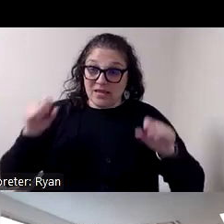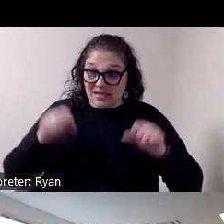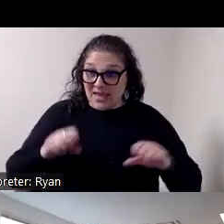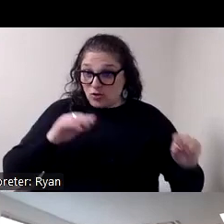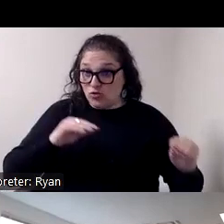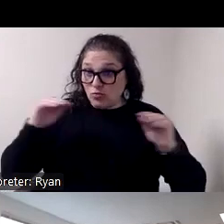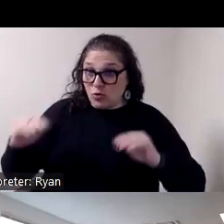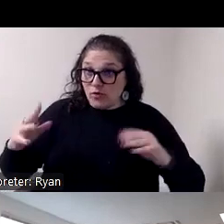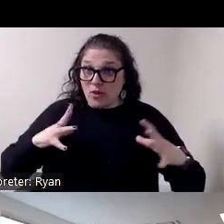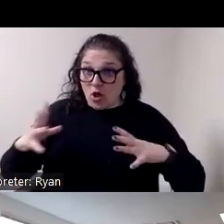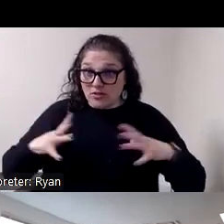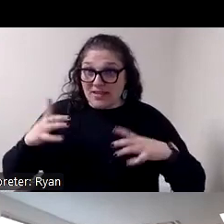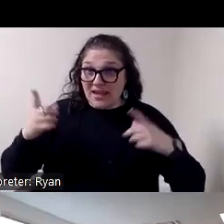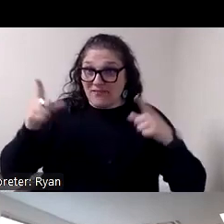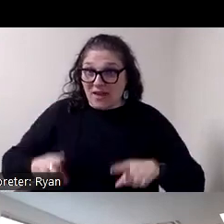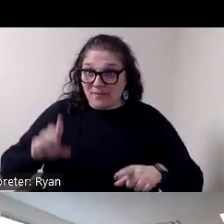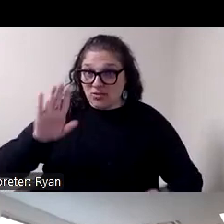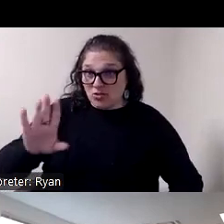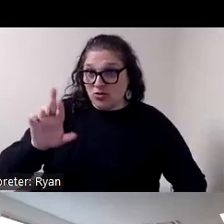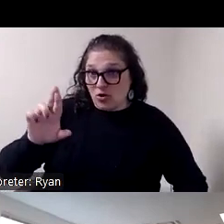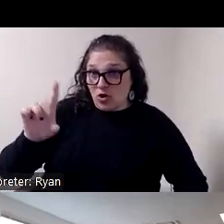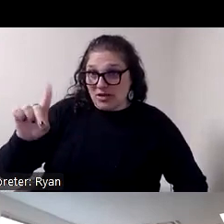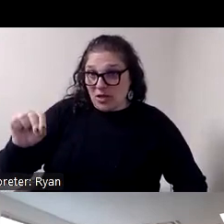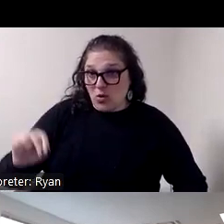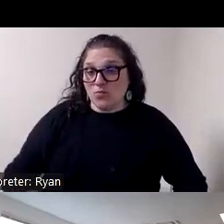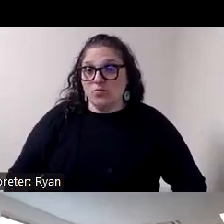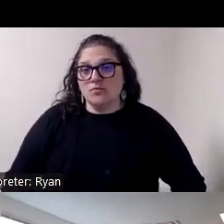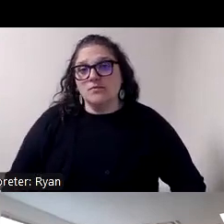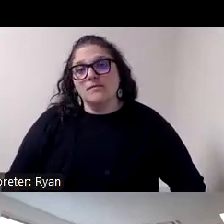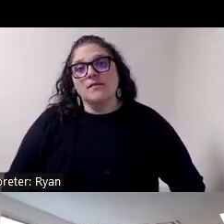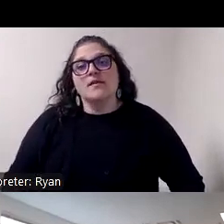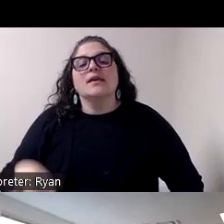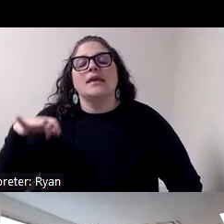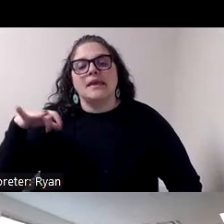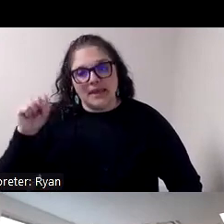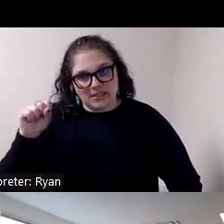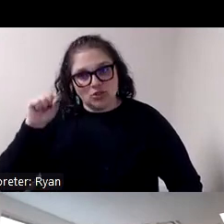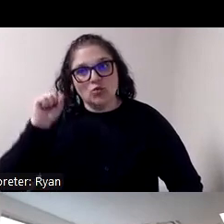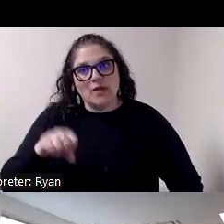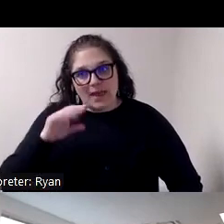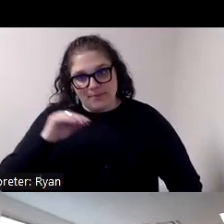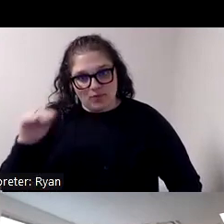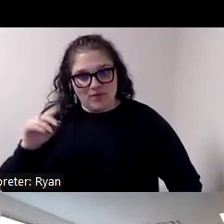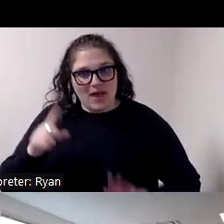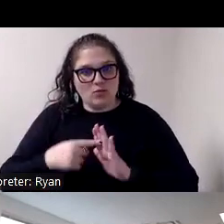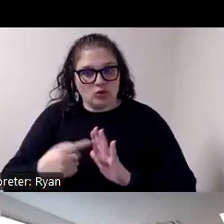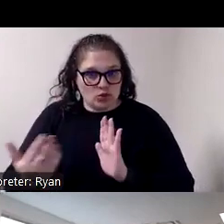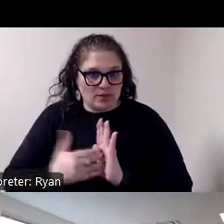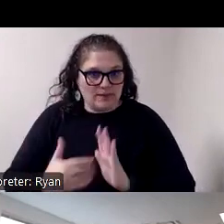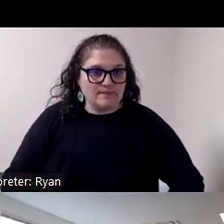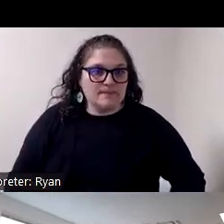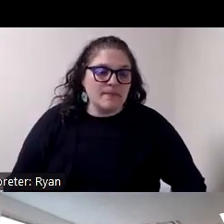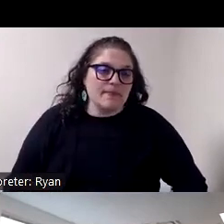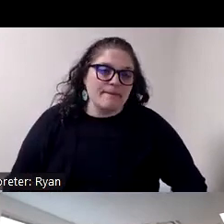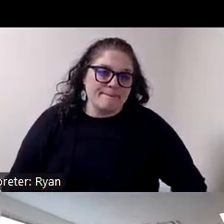holiday if it happens to fall on your RDO? Yes, you certainly can. I will go in here again and show you.